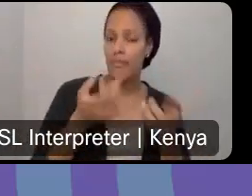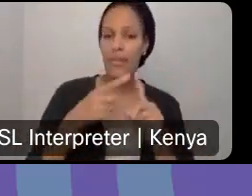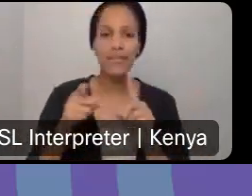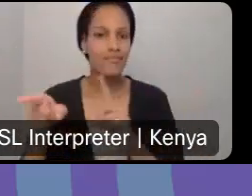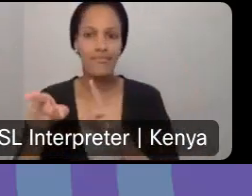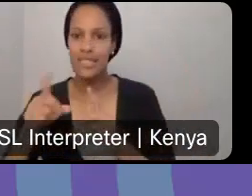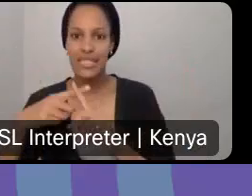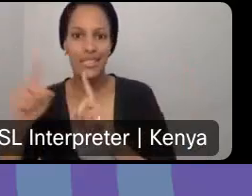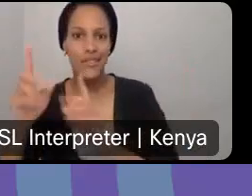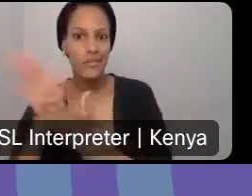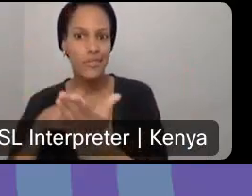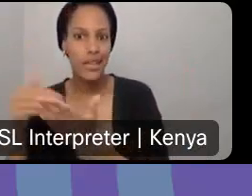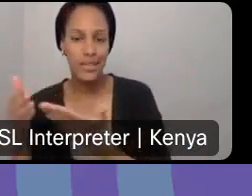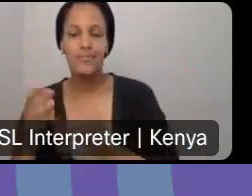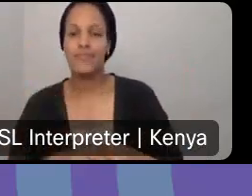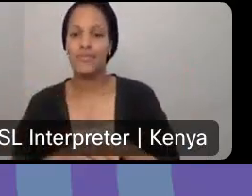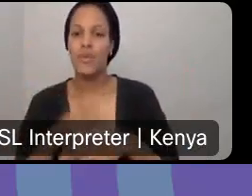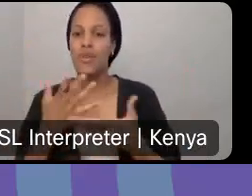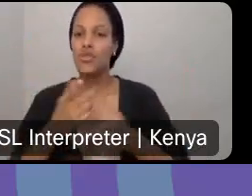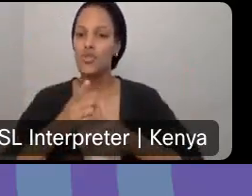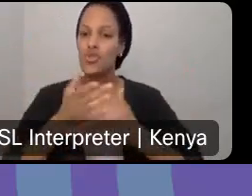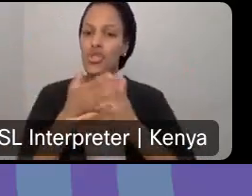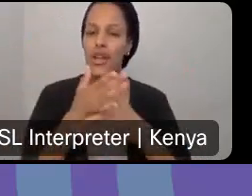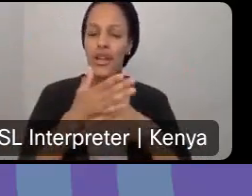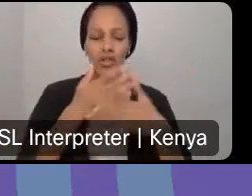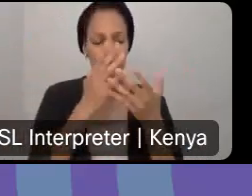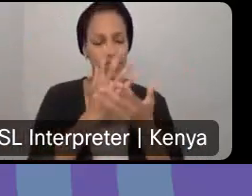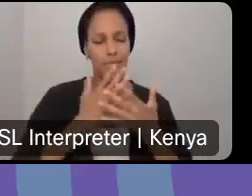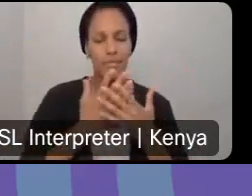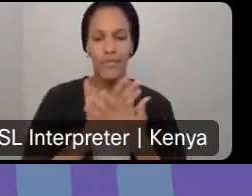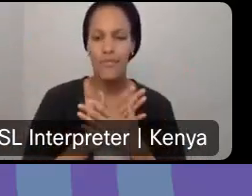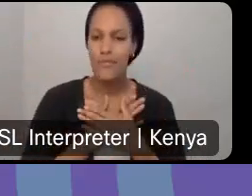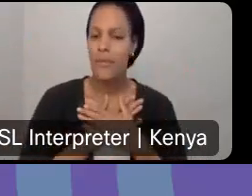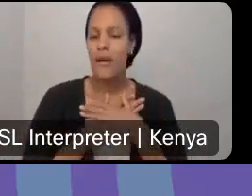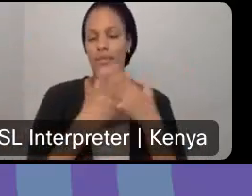within, and then to share that with the observer.